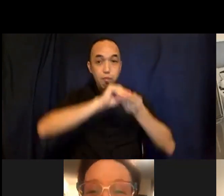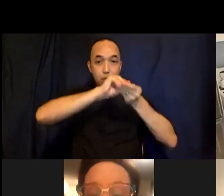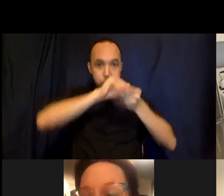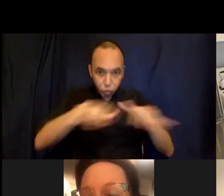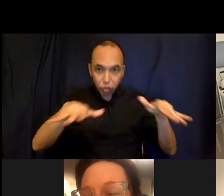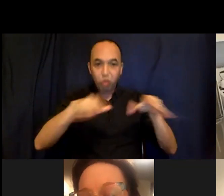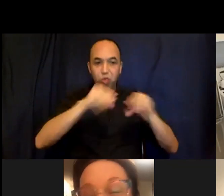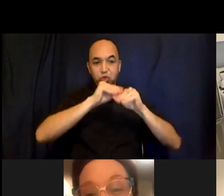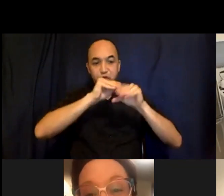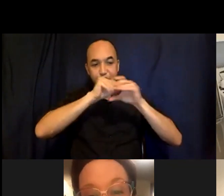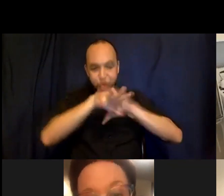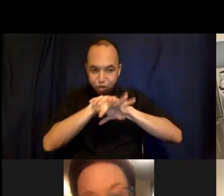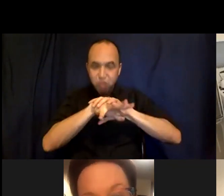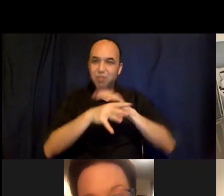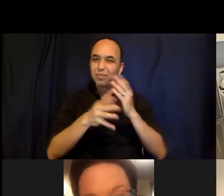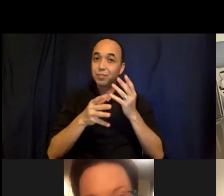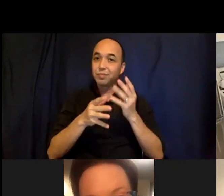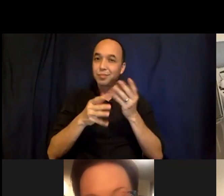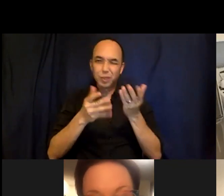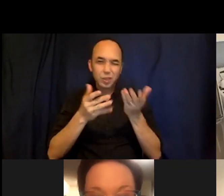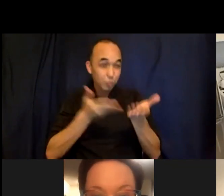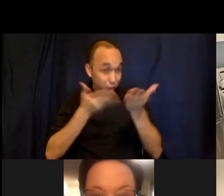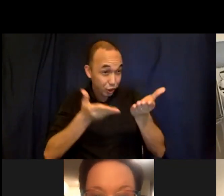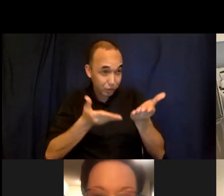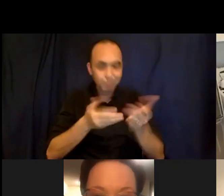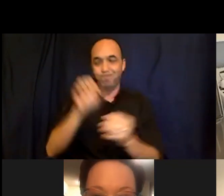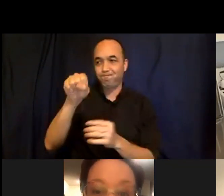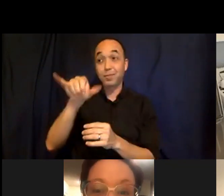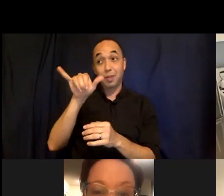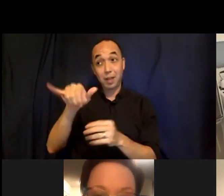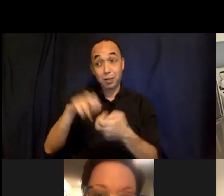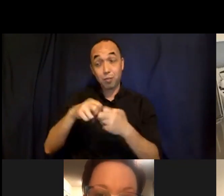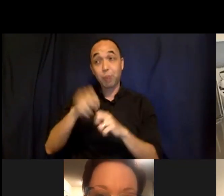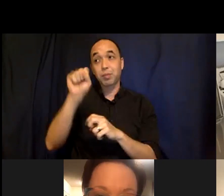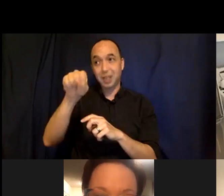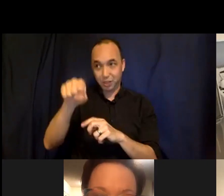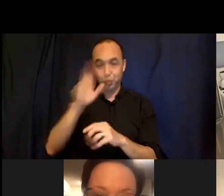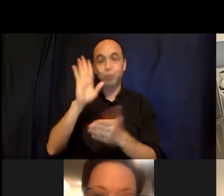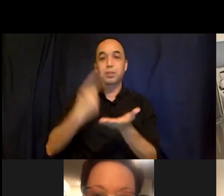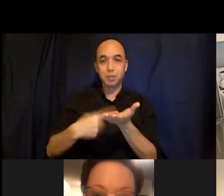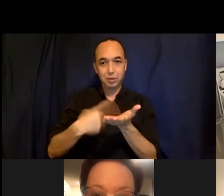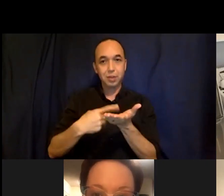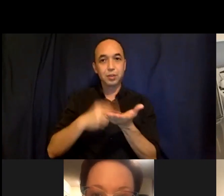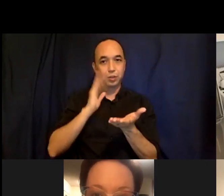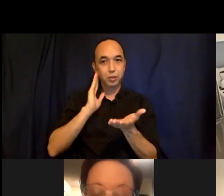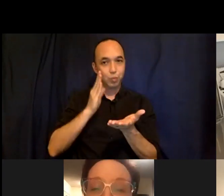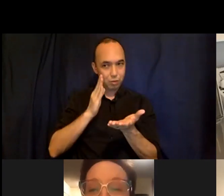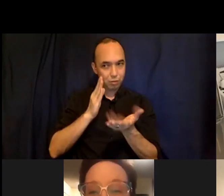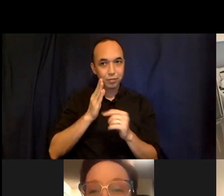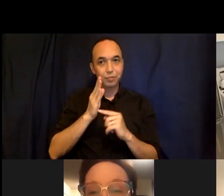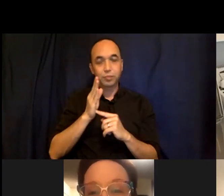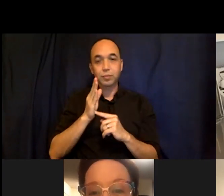Yes. What would you suggest? That is a problem. We are going to cover that today, because usually